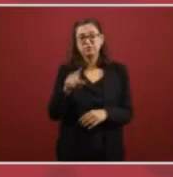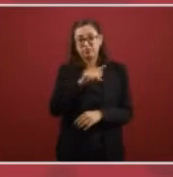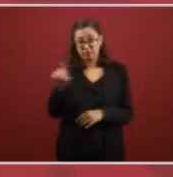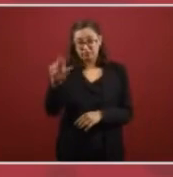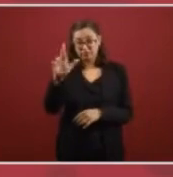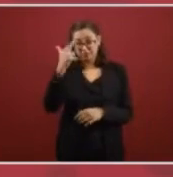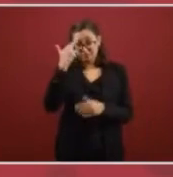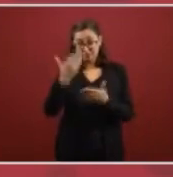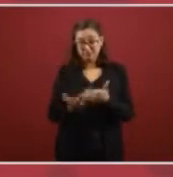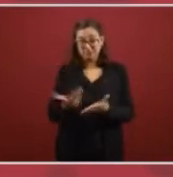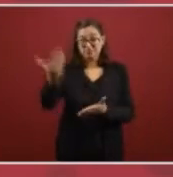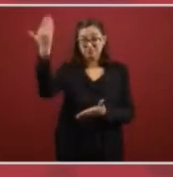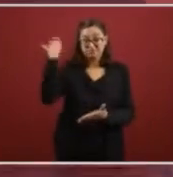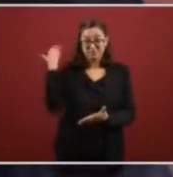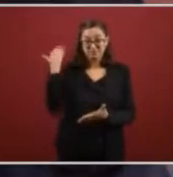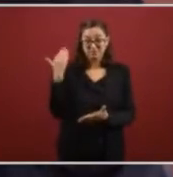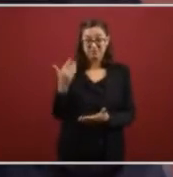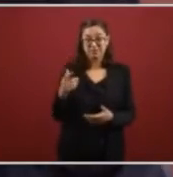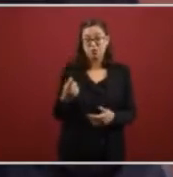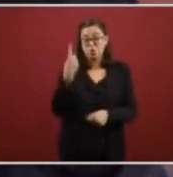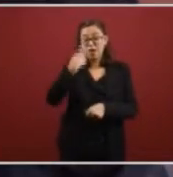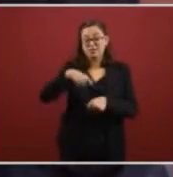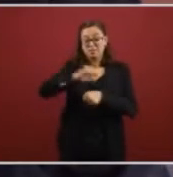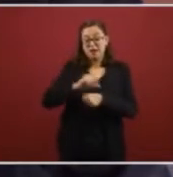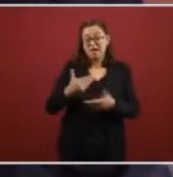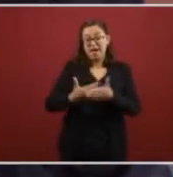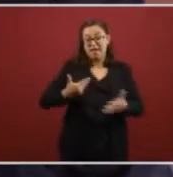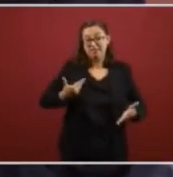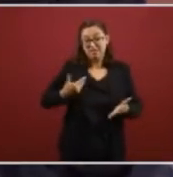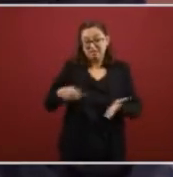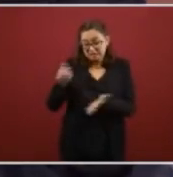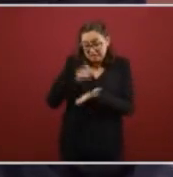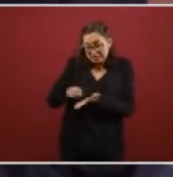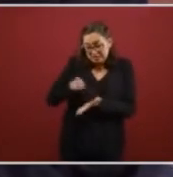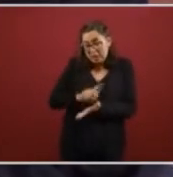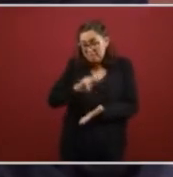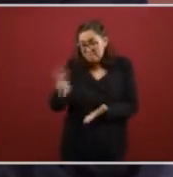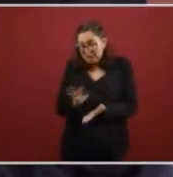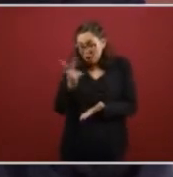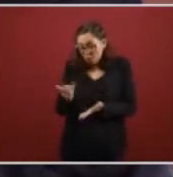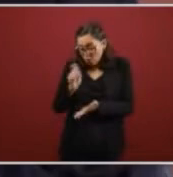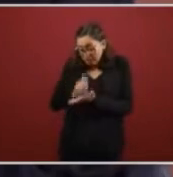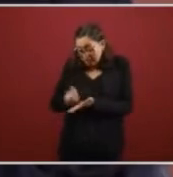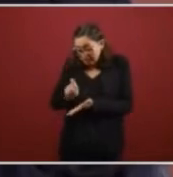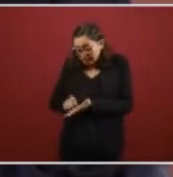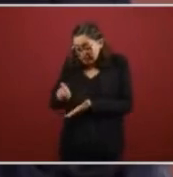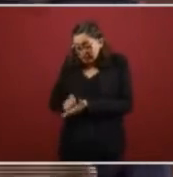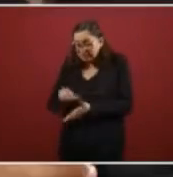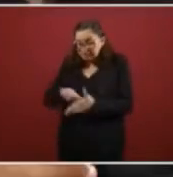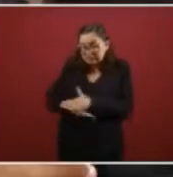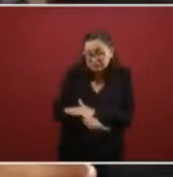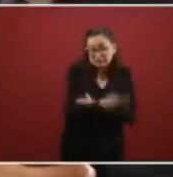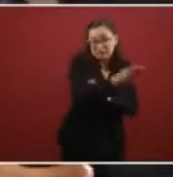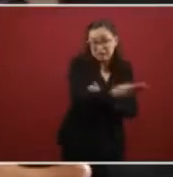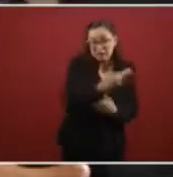Remember how it used to be? That they would even give you the questions that you could ask?